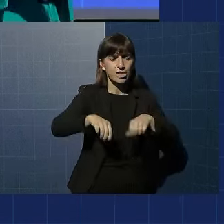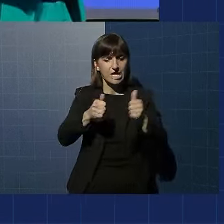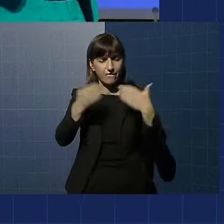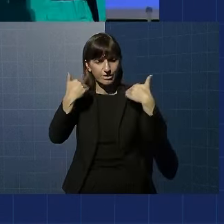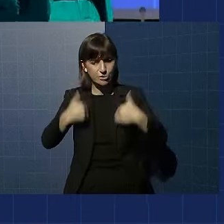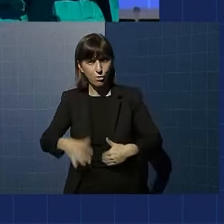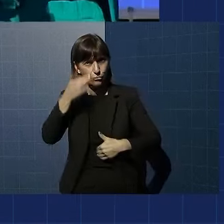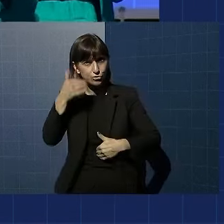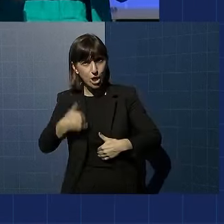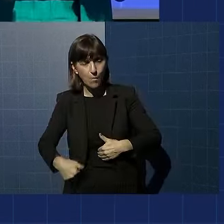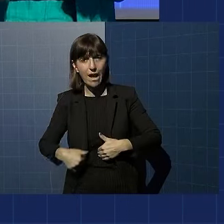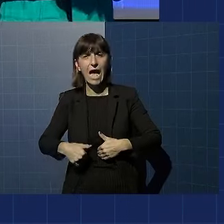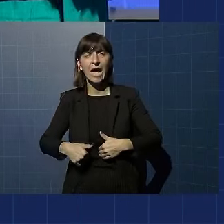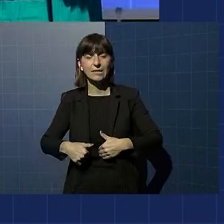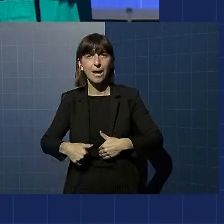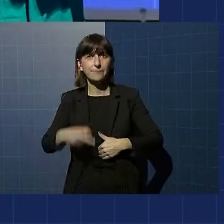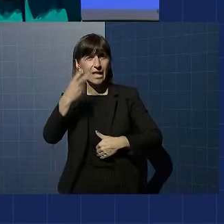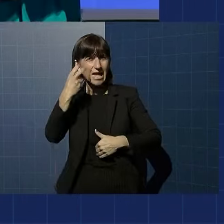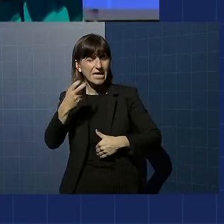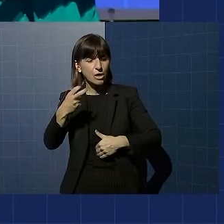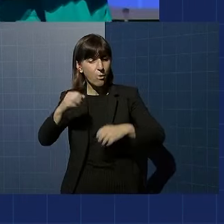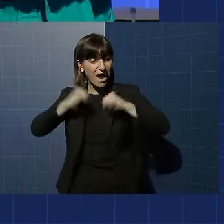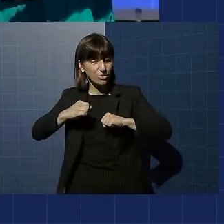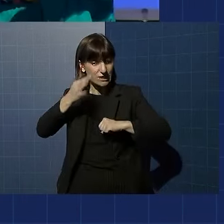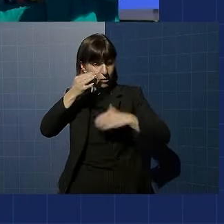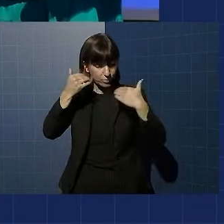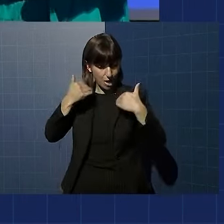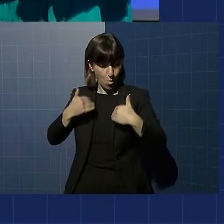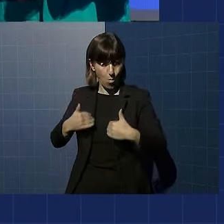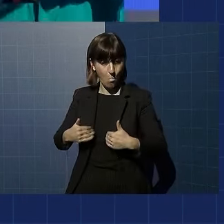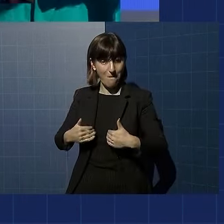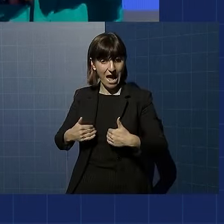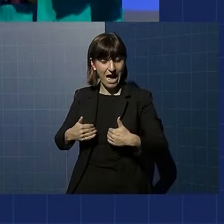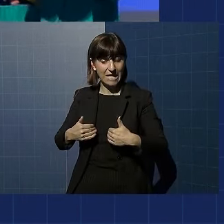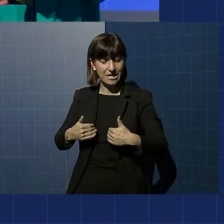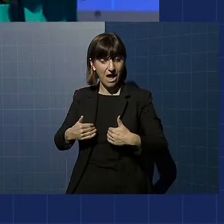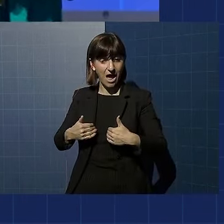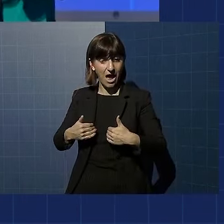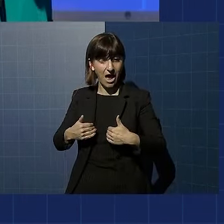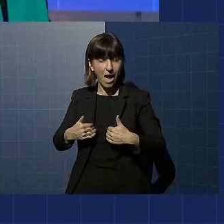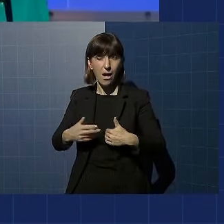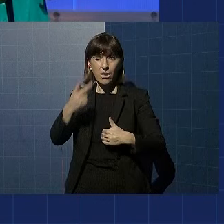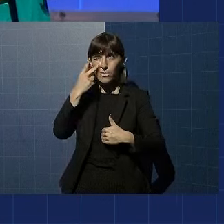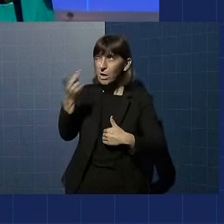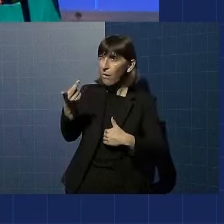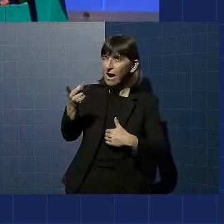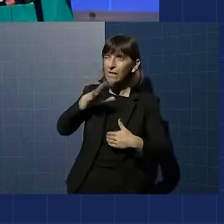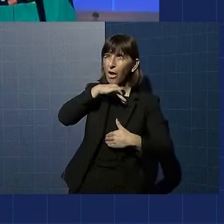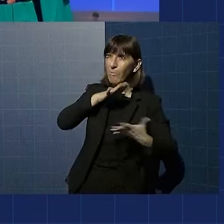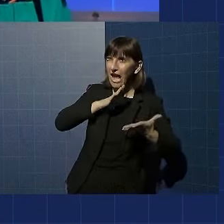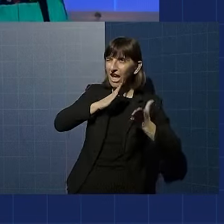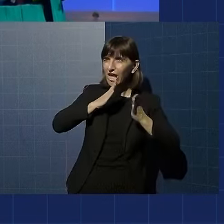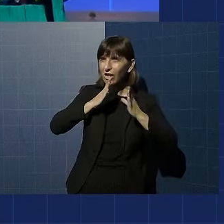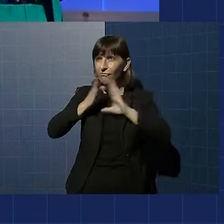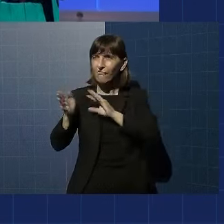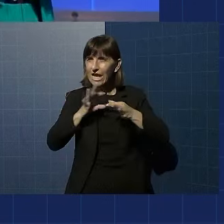activities, we look at aging. Space is a very good model for aging. And generally speaking, you also need to realize that